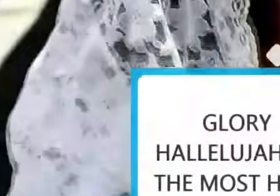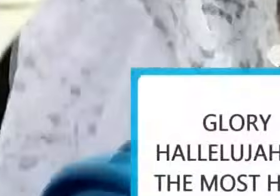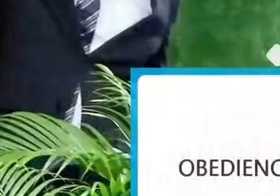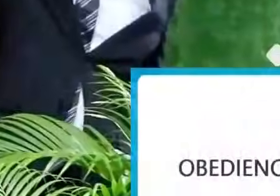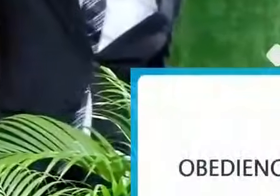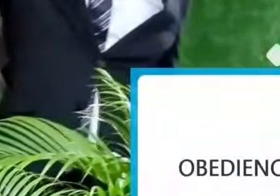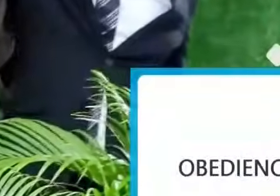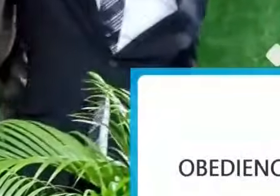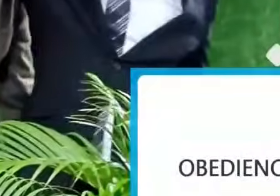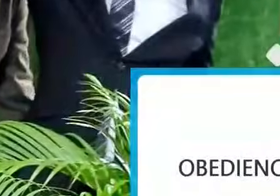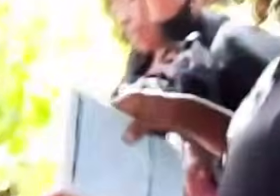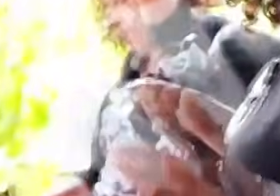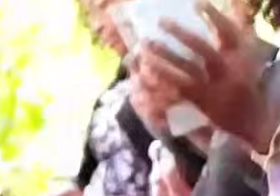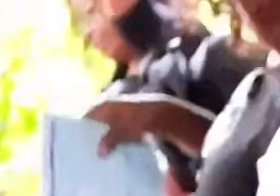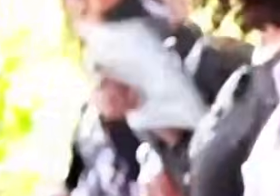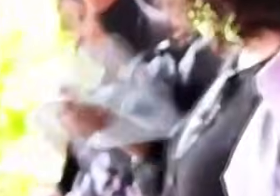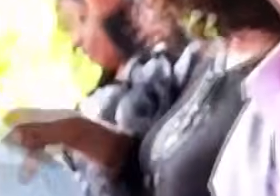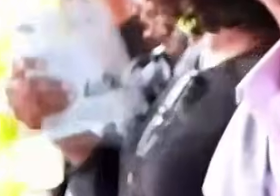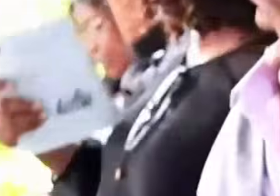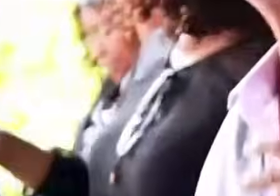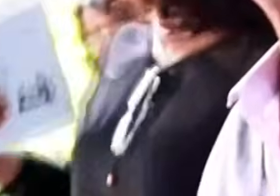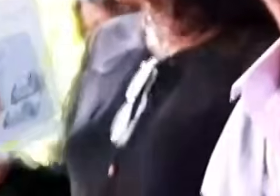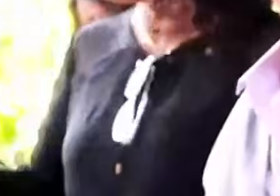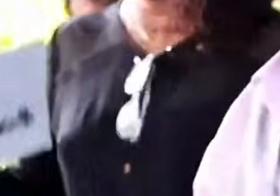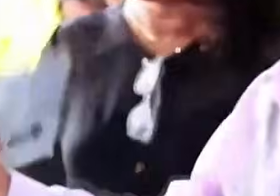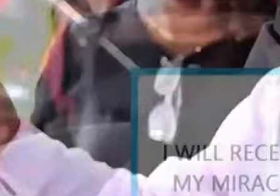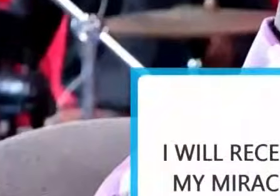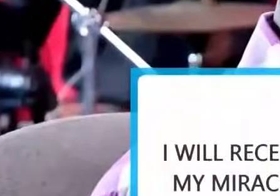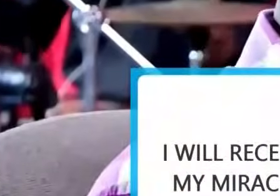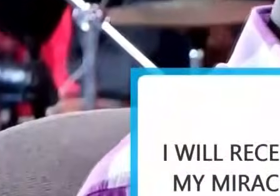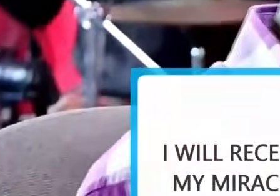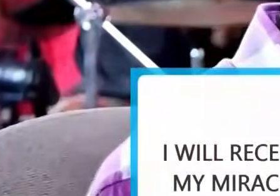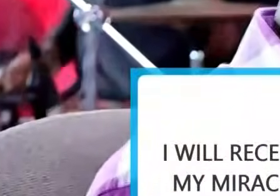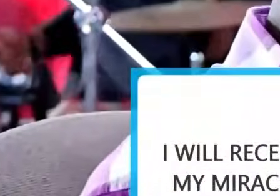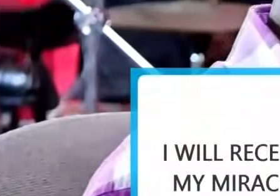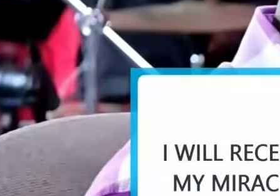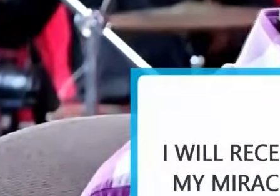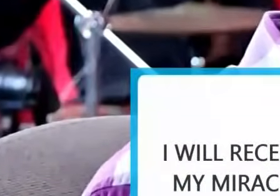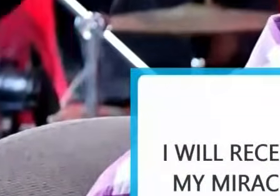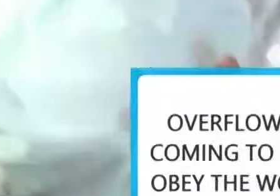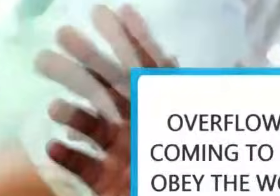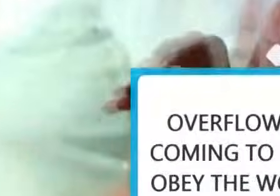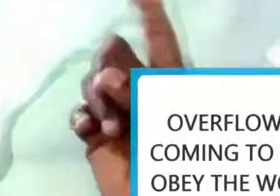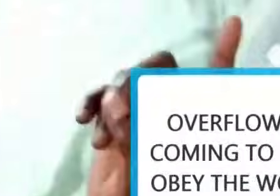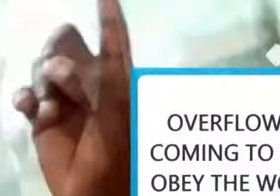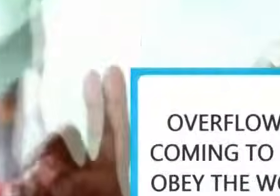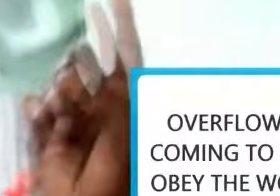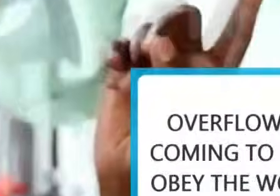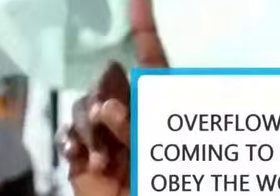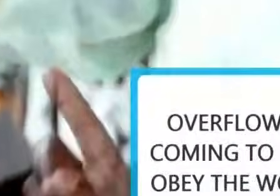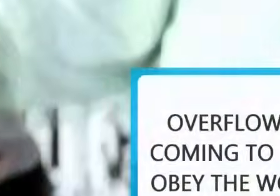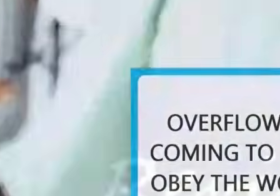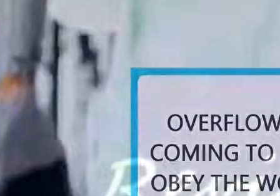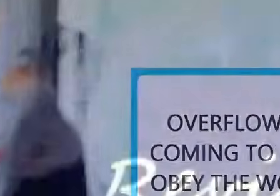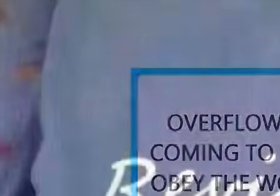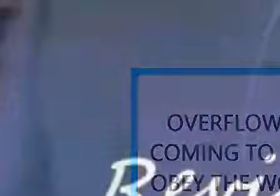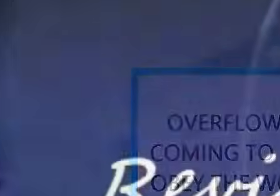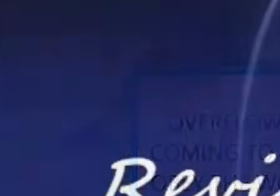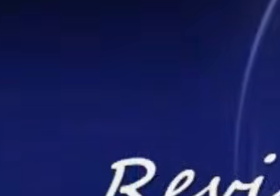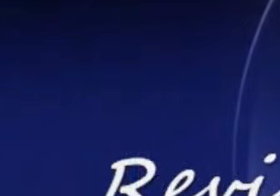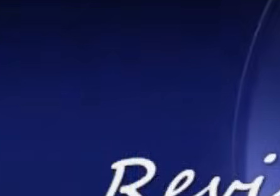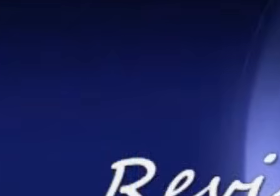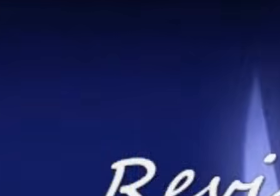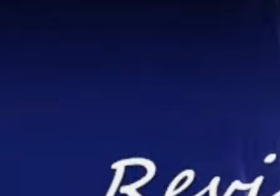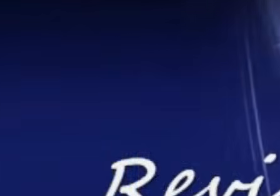Bask in the awesome Word of God and the life-changing experience of fellowship. Bask in the revival time, 8 a.m.